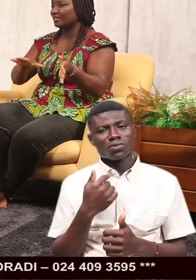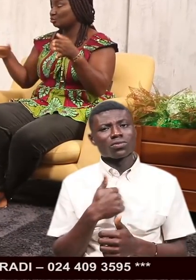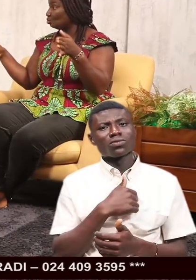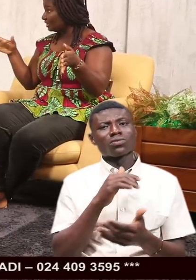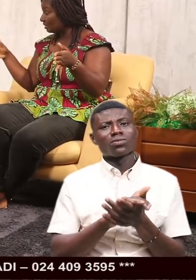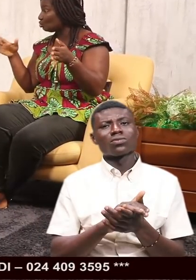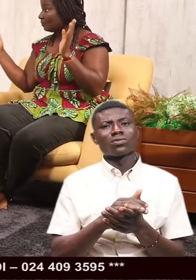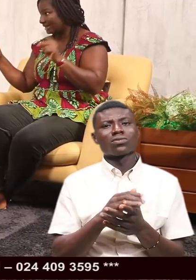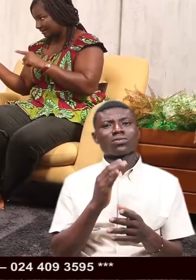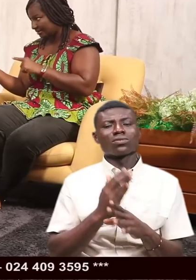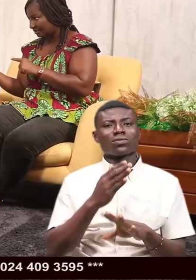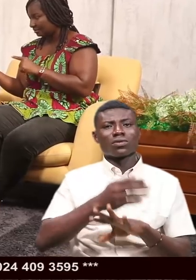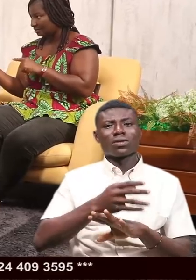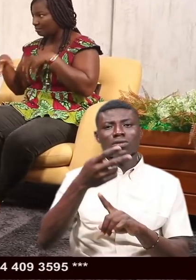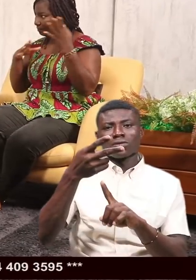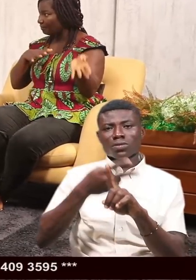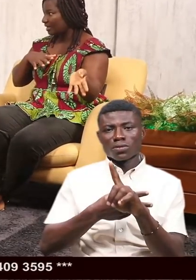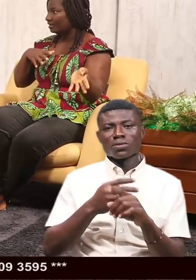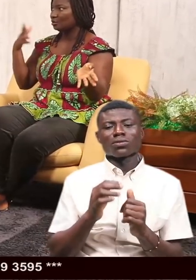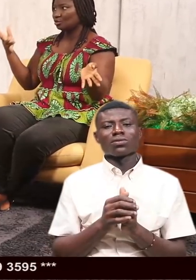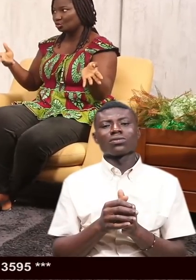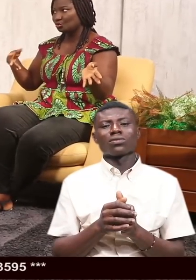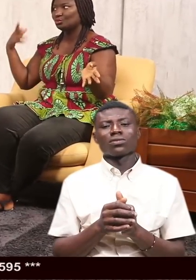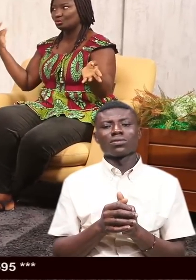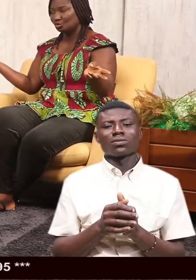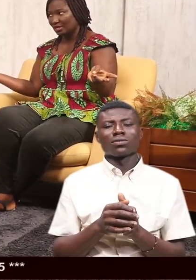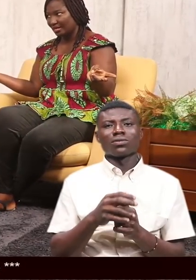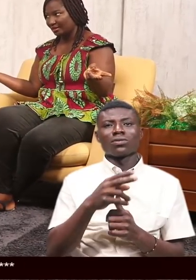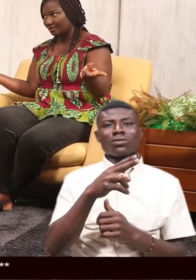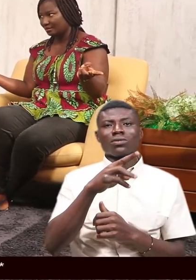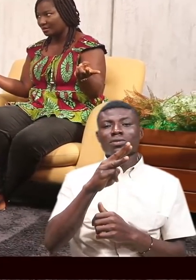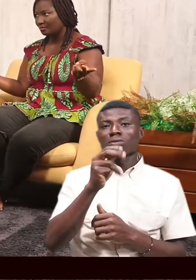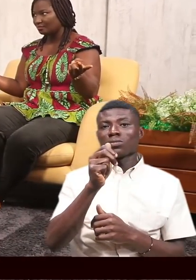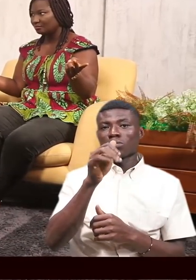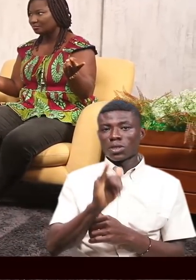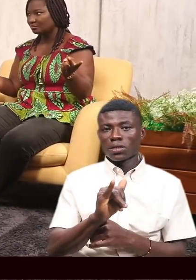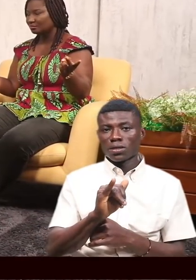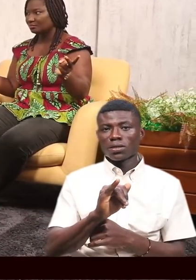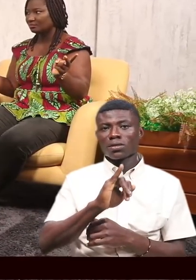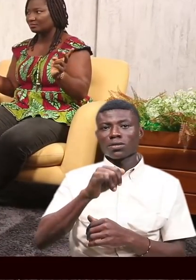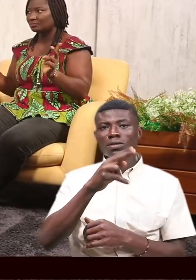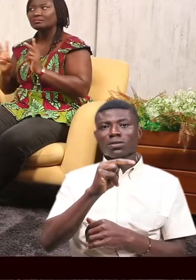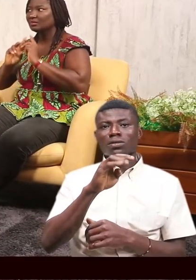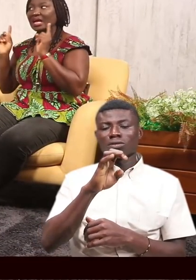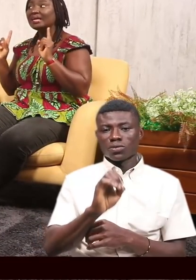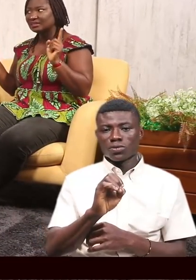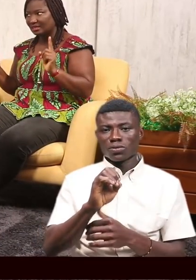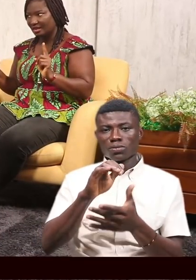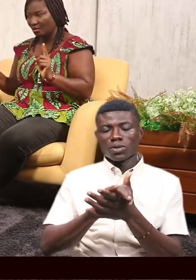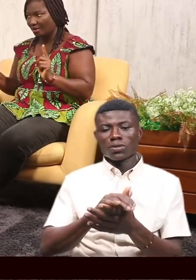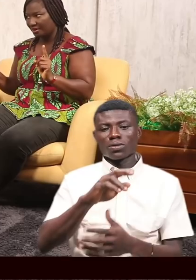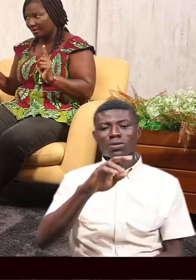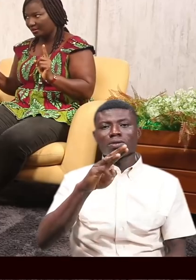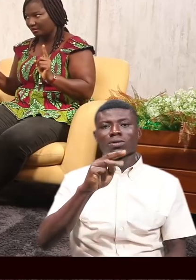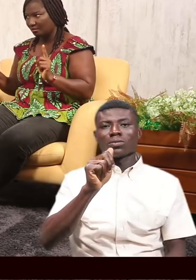yawari after two months, May, June, July. It's more shine and chana mawari. And